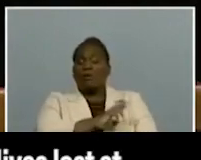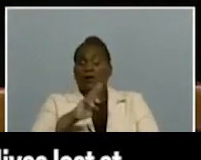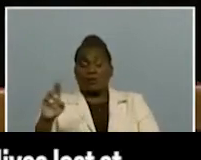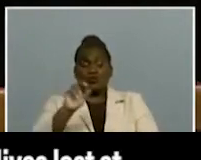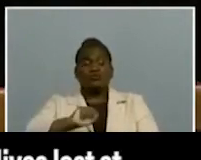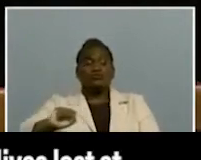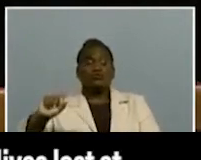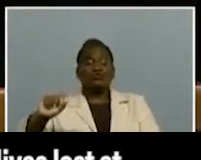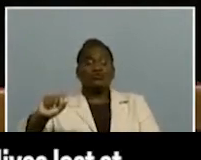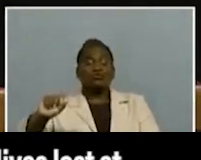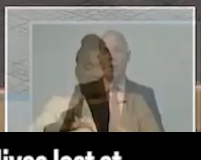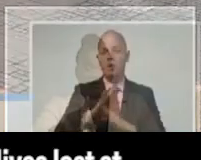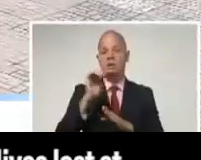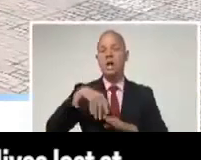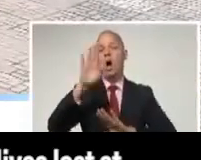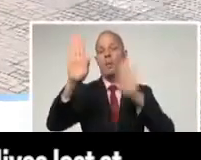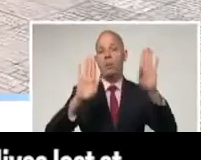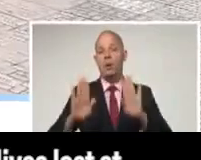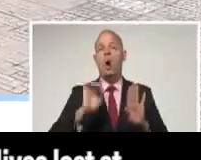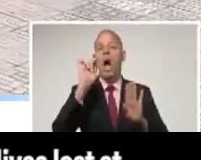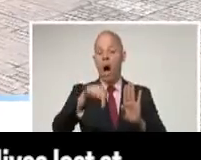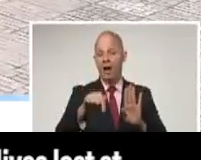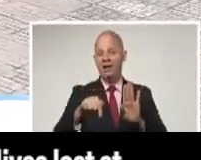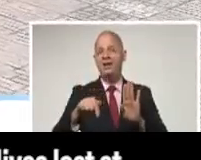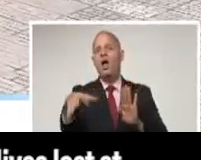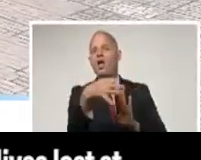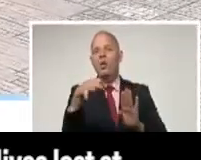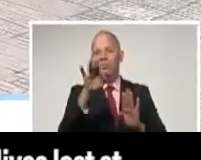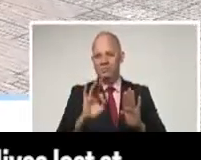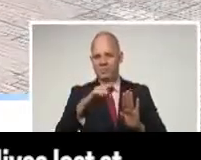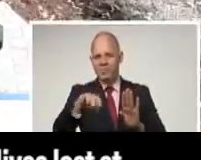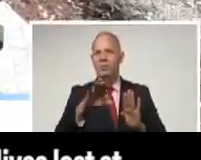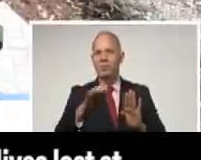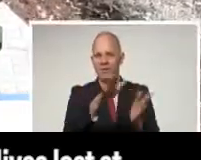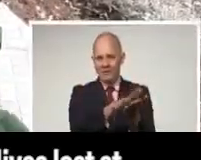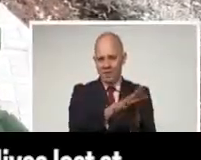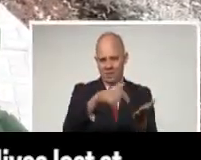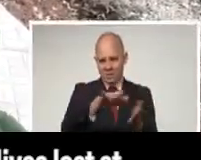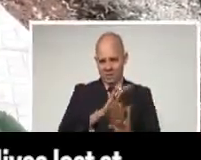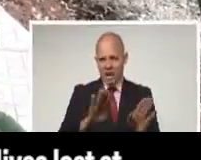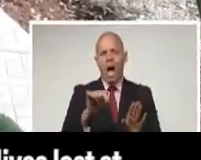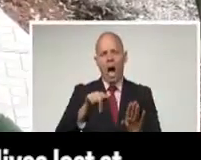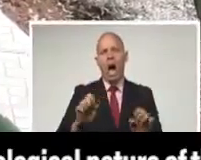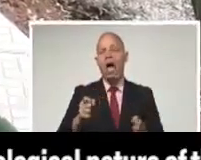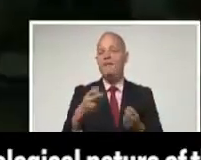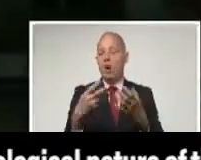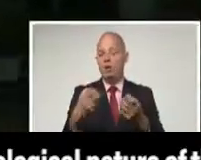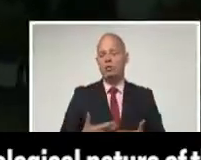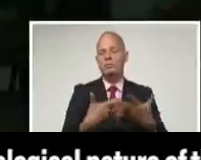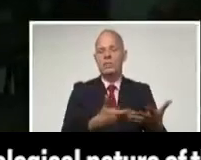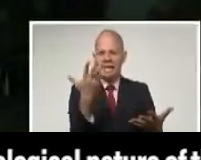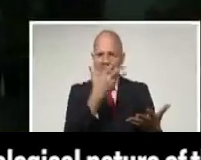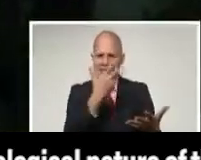with a ceremony to remember the lives lost at Playa Girón and all the others lost to US imperialist attacks. With the